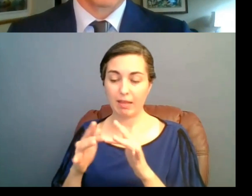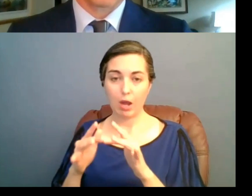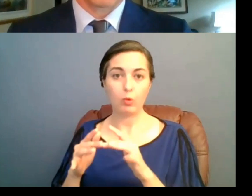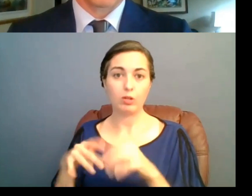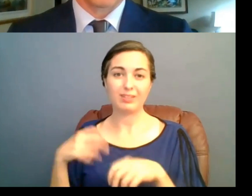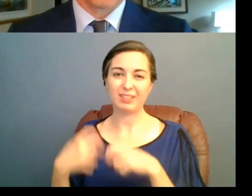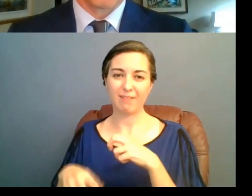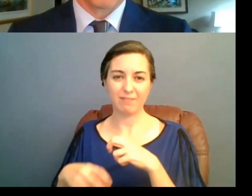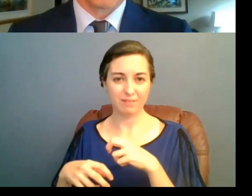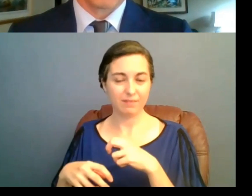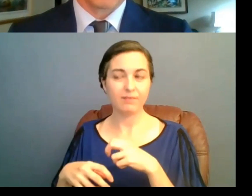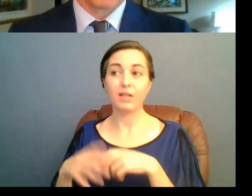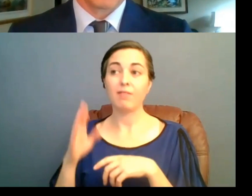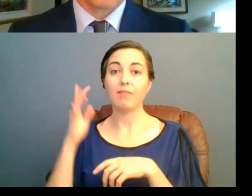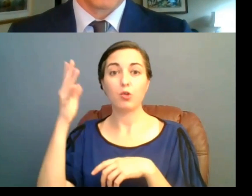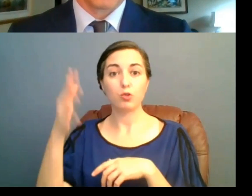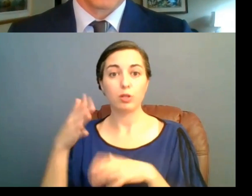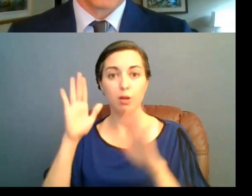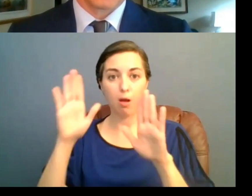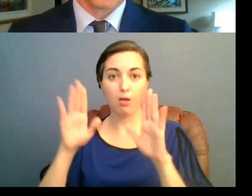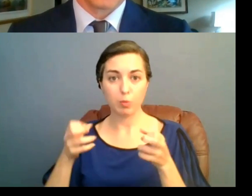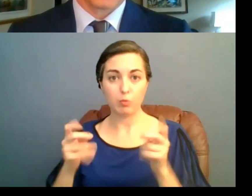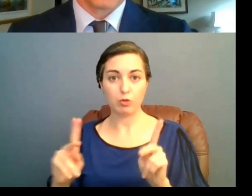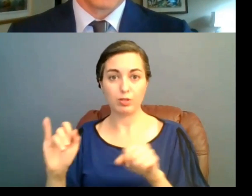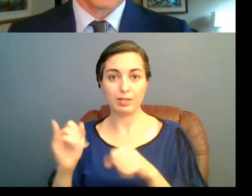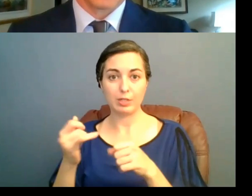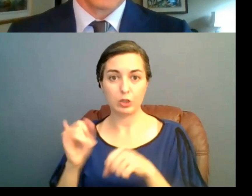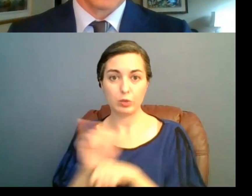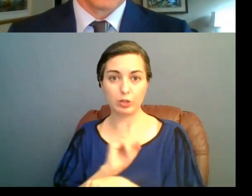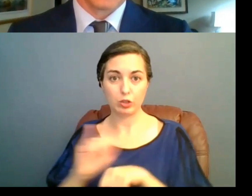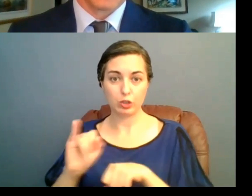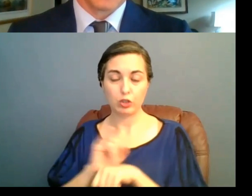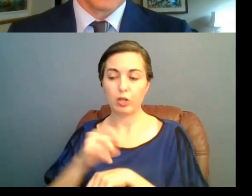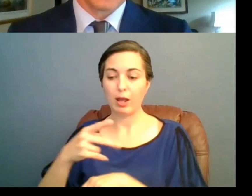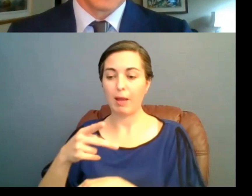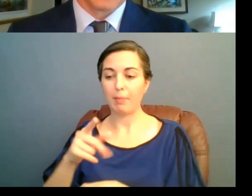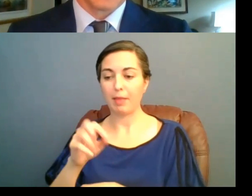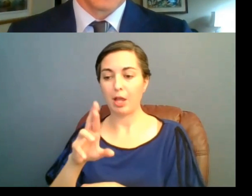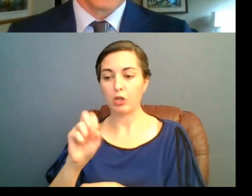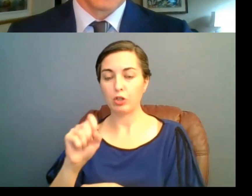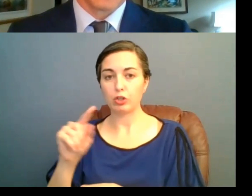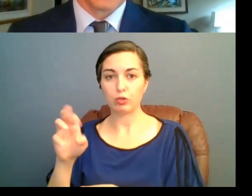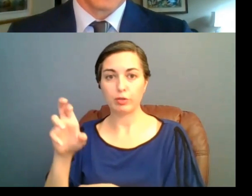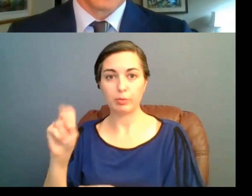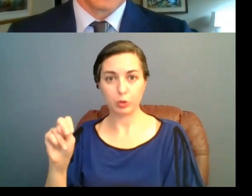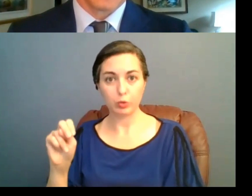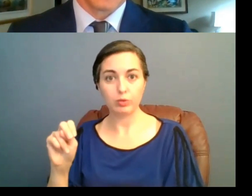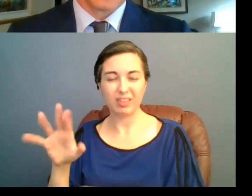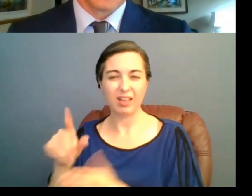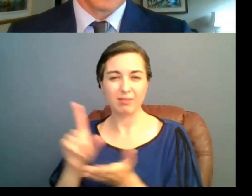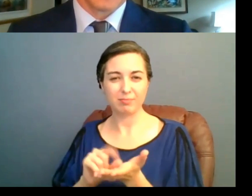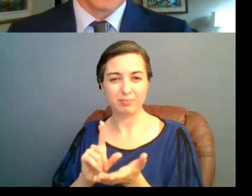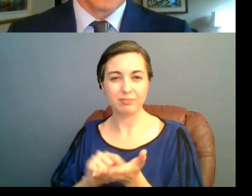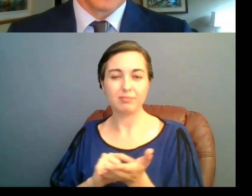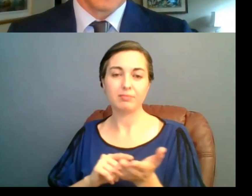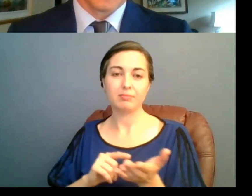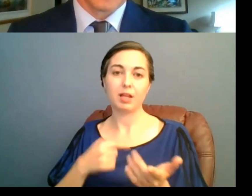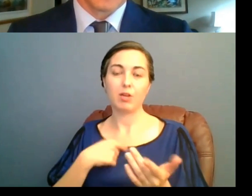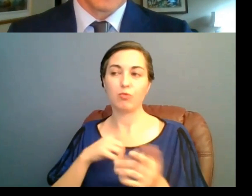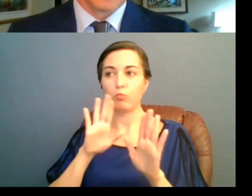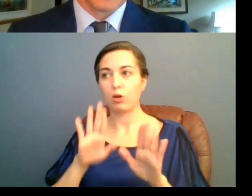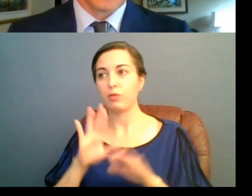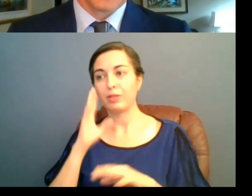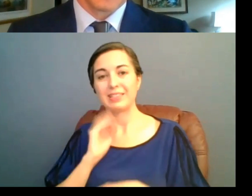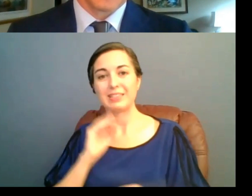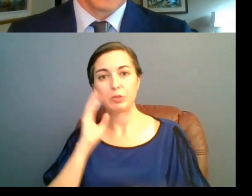but eventually I got a really good opportunity to intern at the Players Tribune, which was a very fun experience and a really good first gig for me at